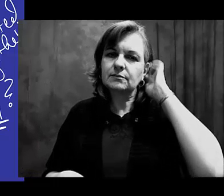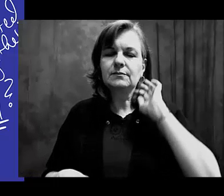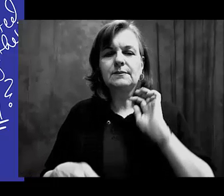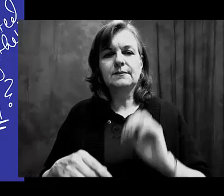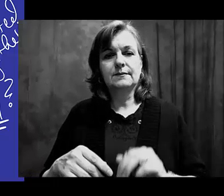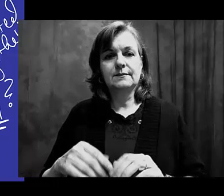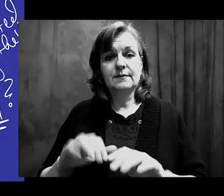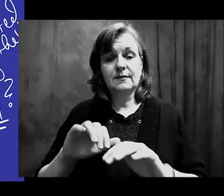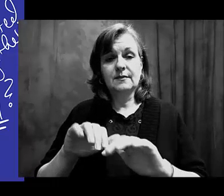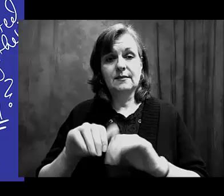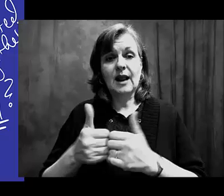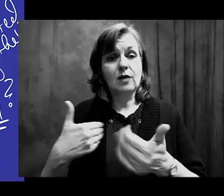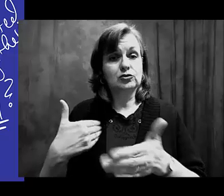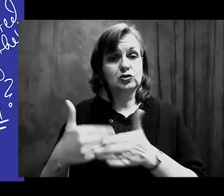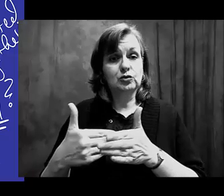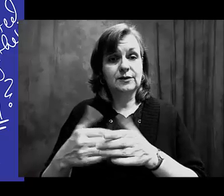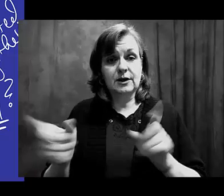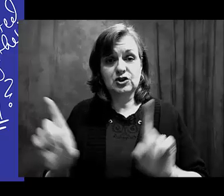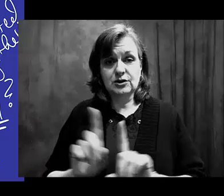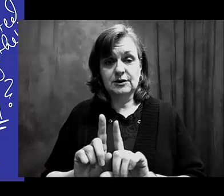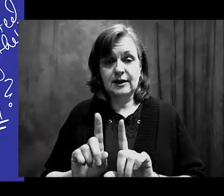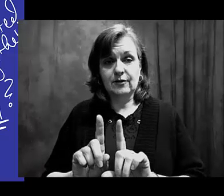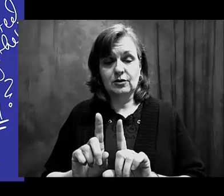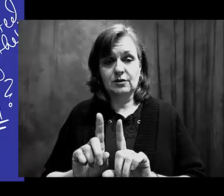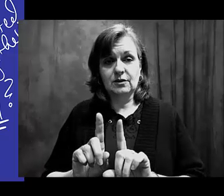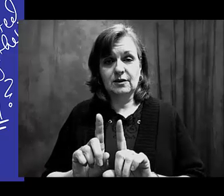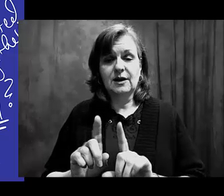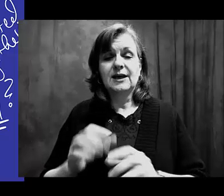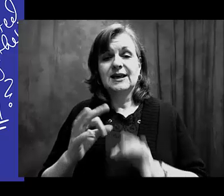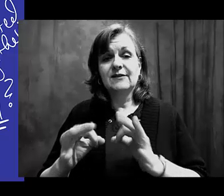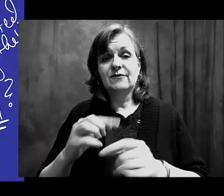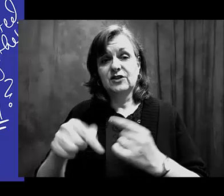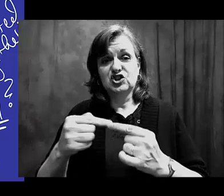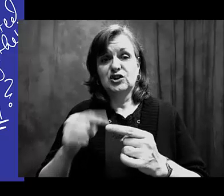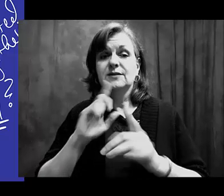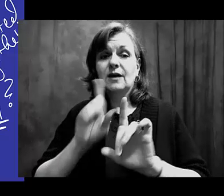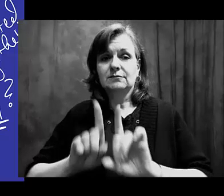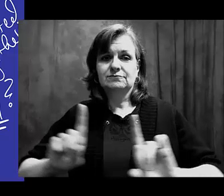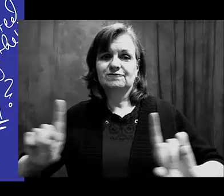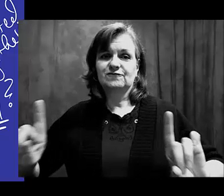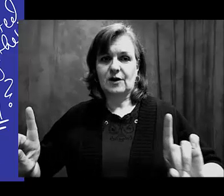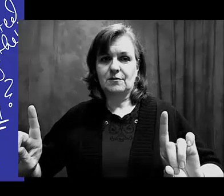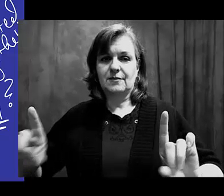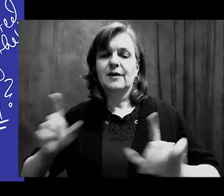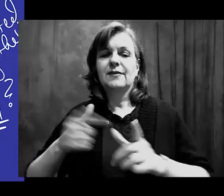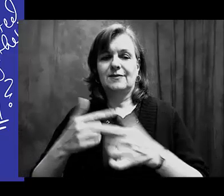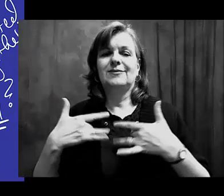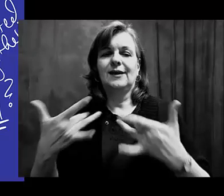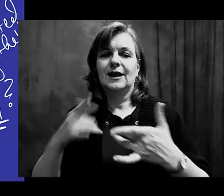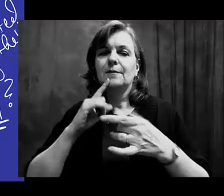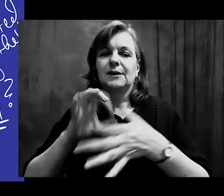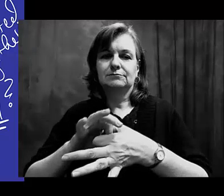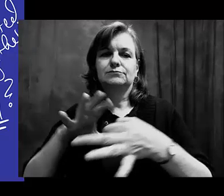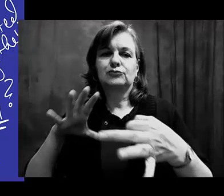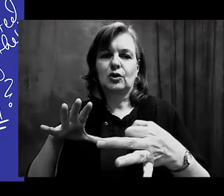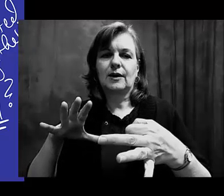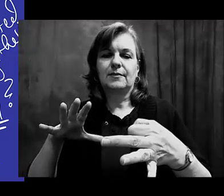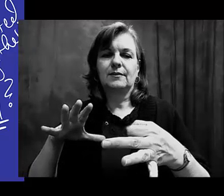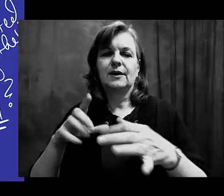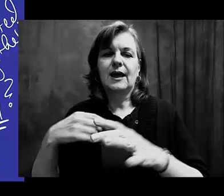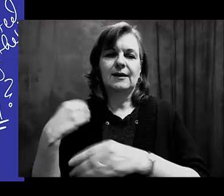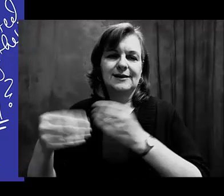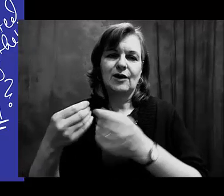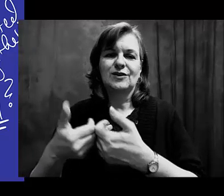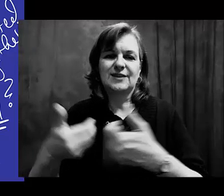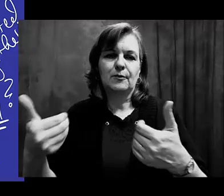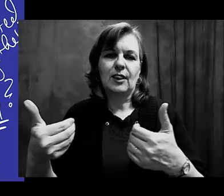these together? The further apart they are, the more likely they are to get split up by crossing over. We'll talk about that more as we